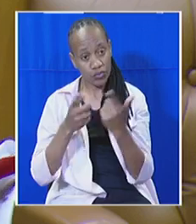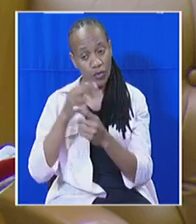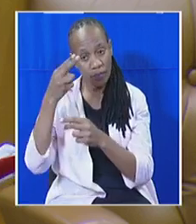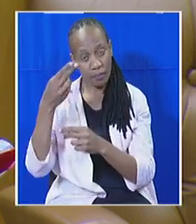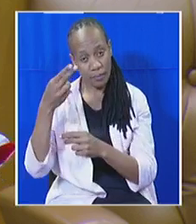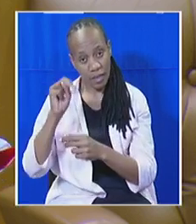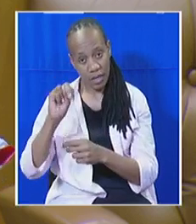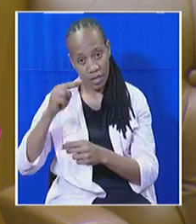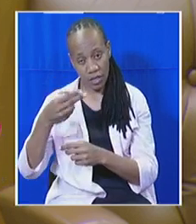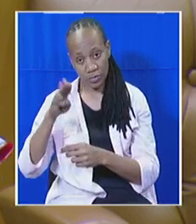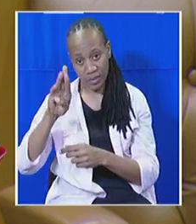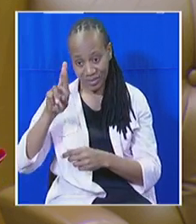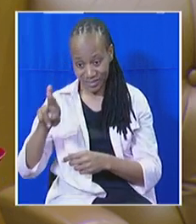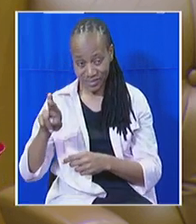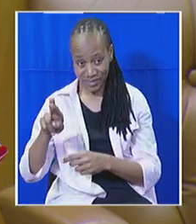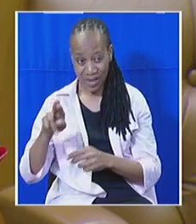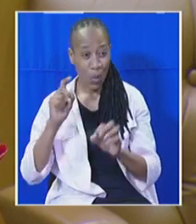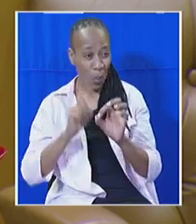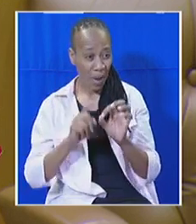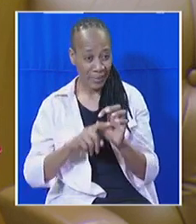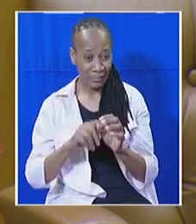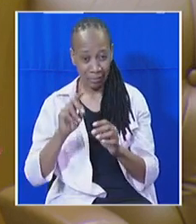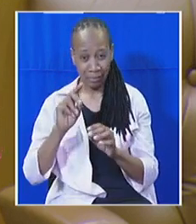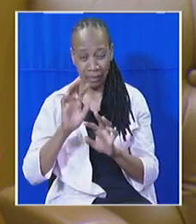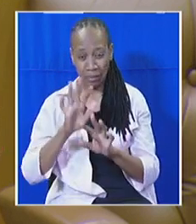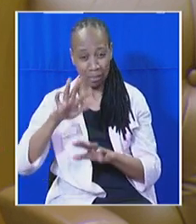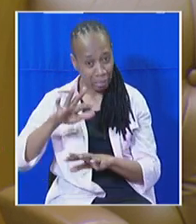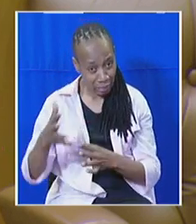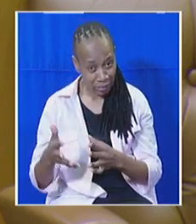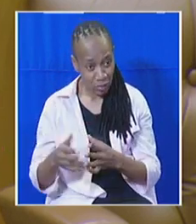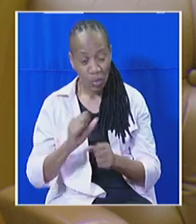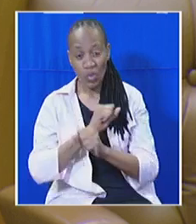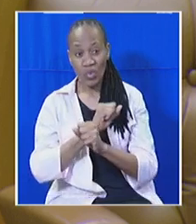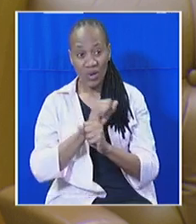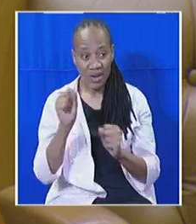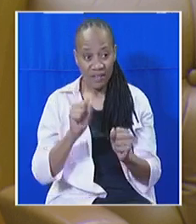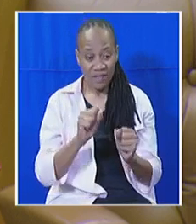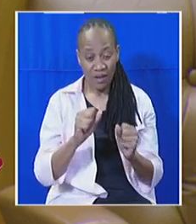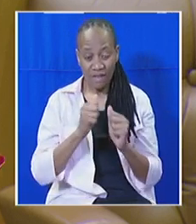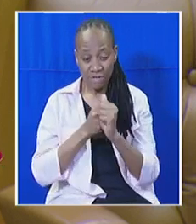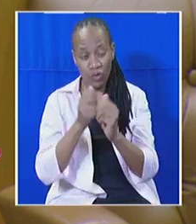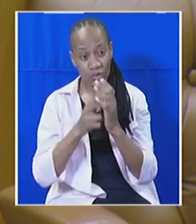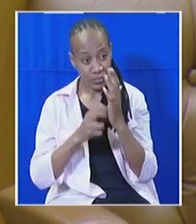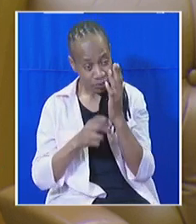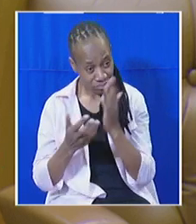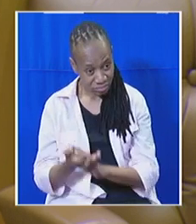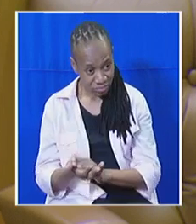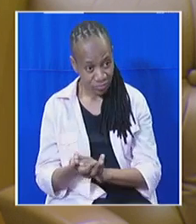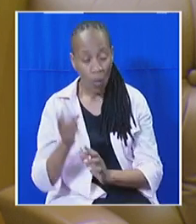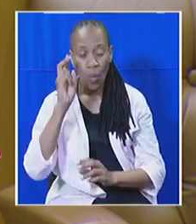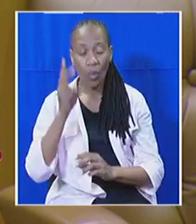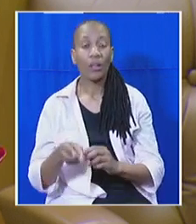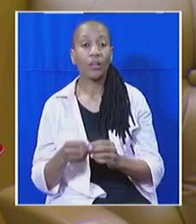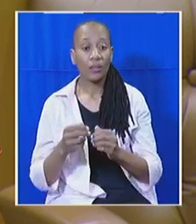or who deliver quality housing or who do not adhere to NHBRC norms and standards will be subject